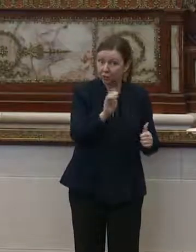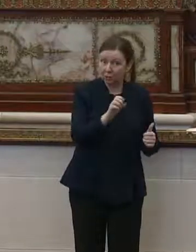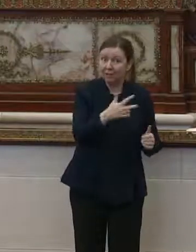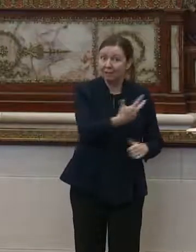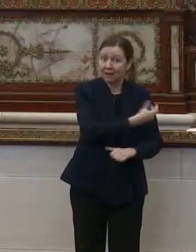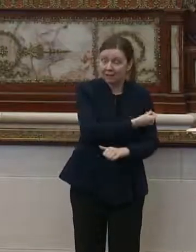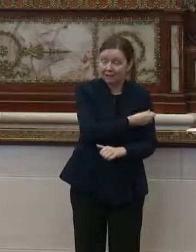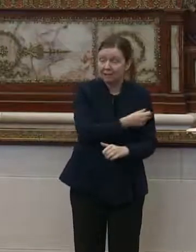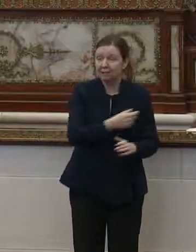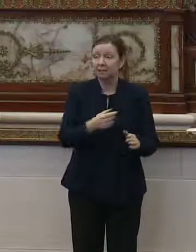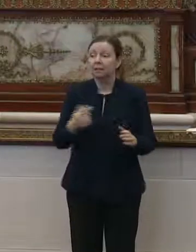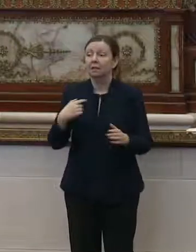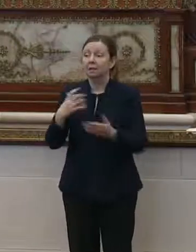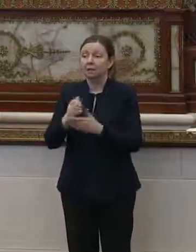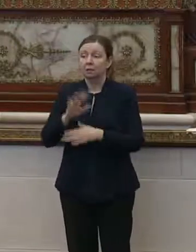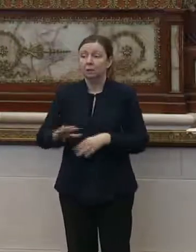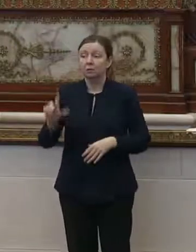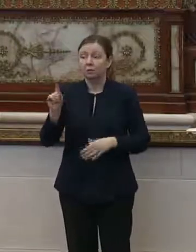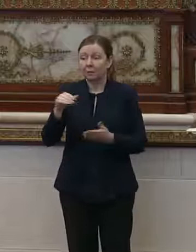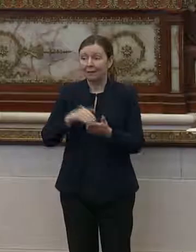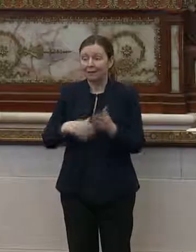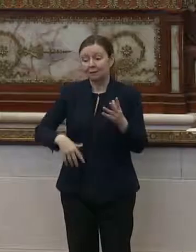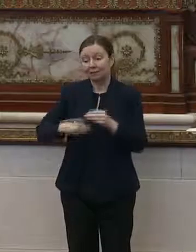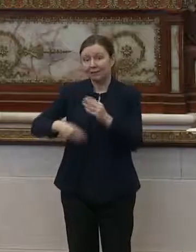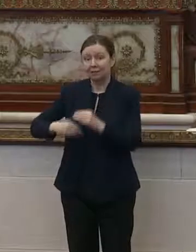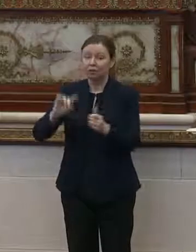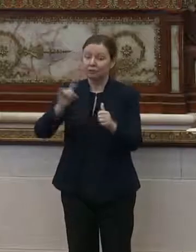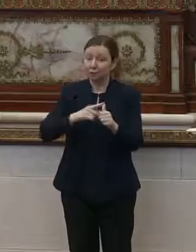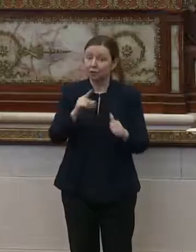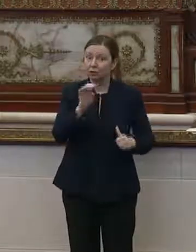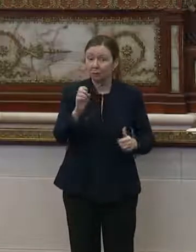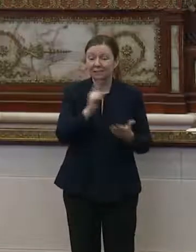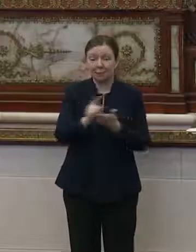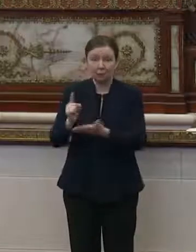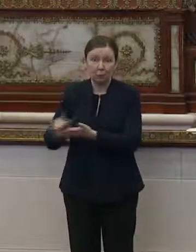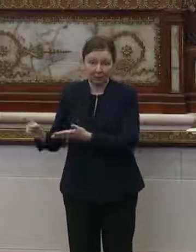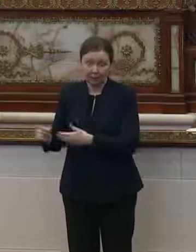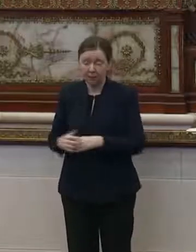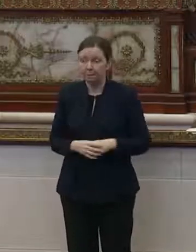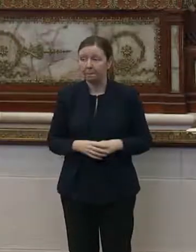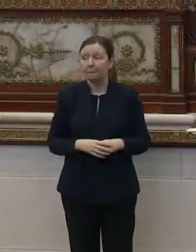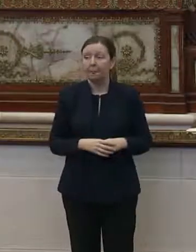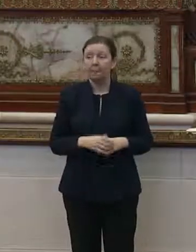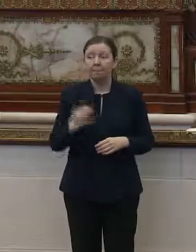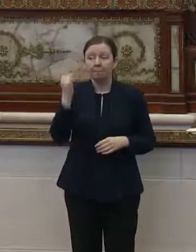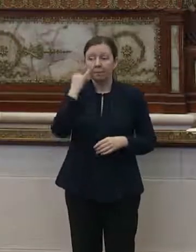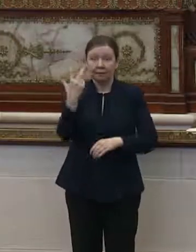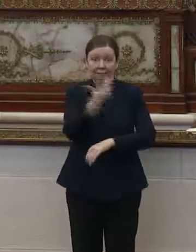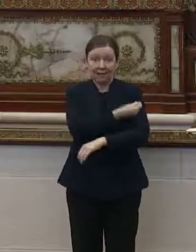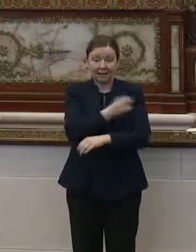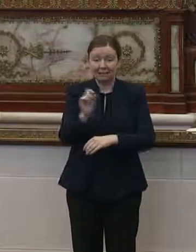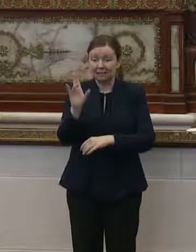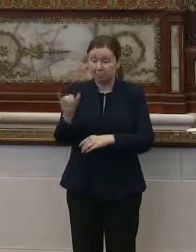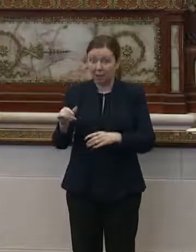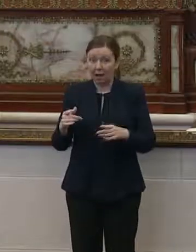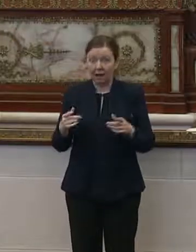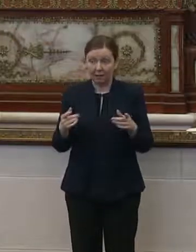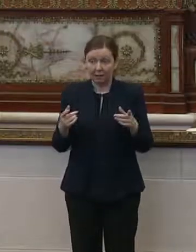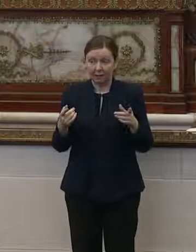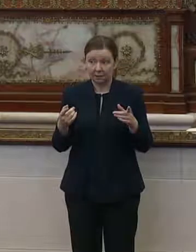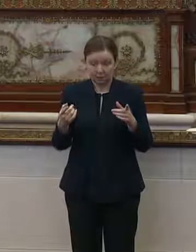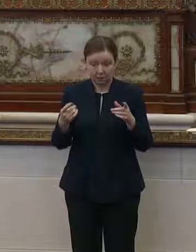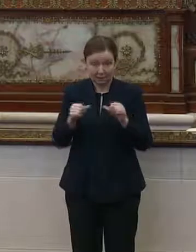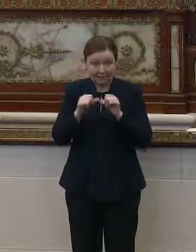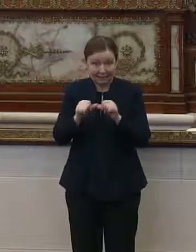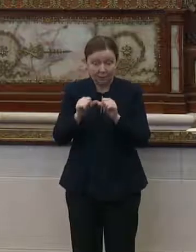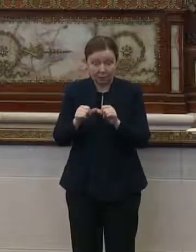vaccine, and we're receiving approximately 20,000 additional first doses per week. If vaccine supply continues at the current rate, we will